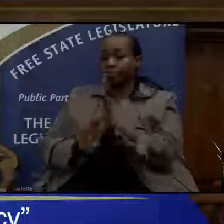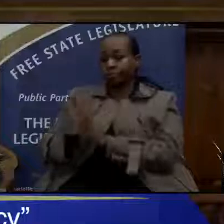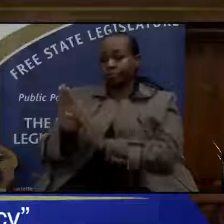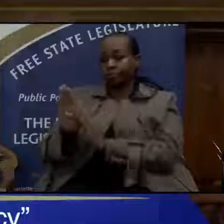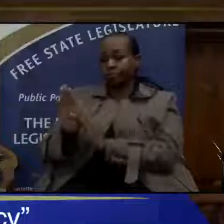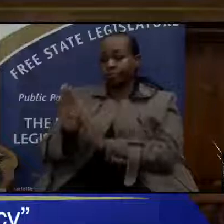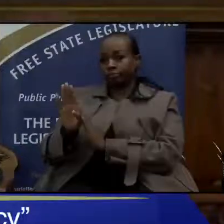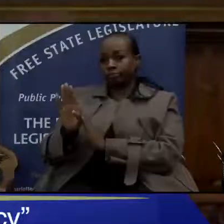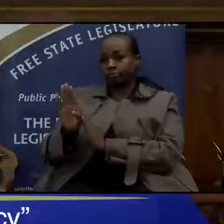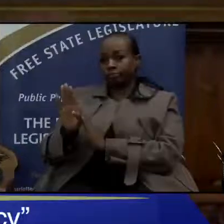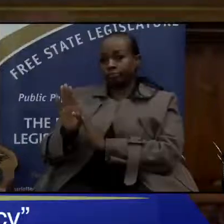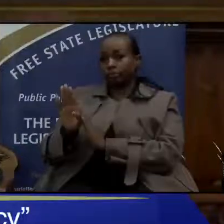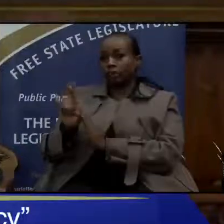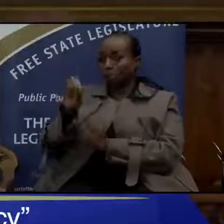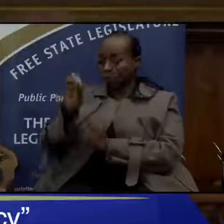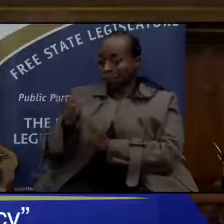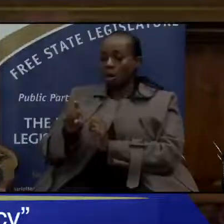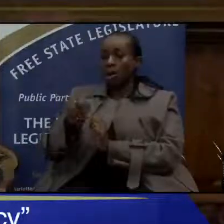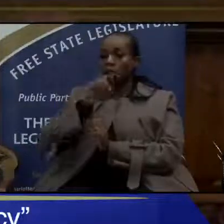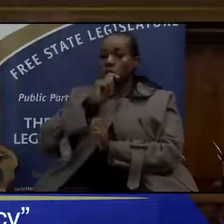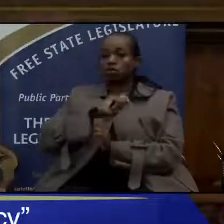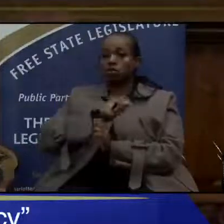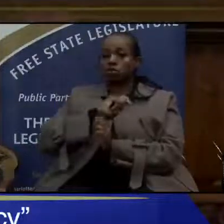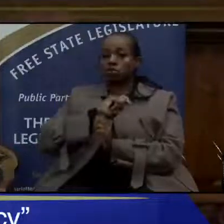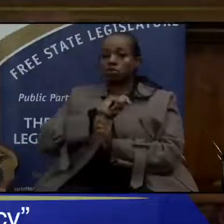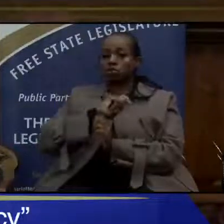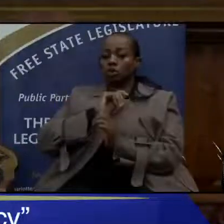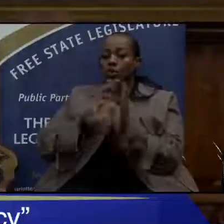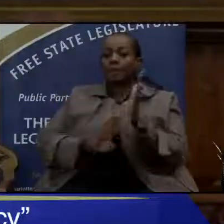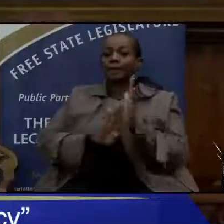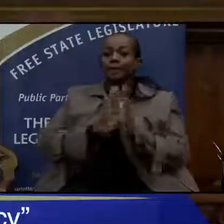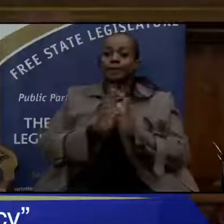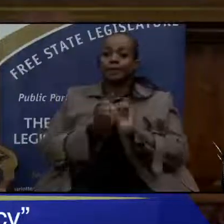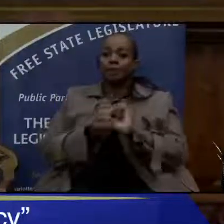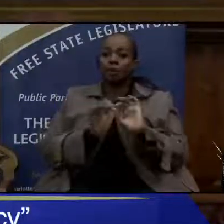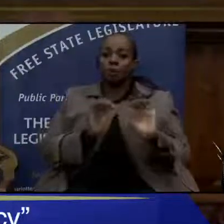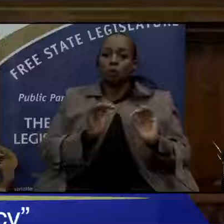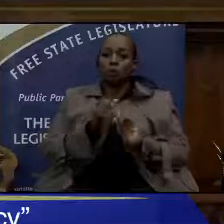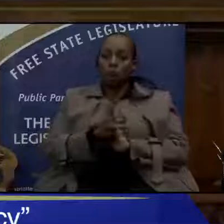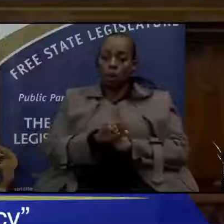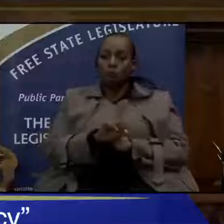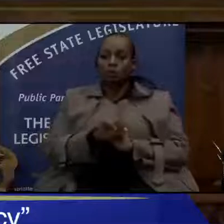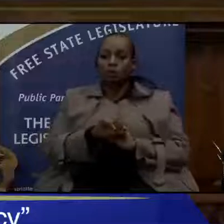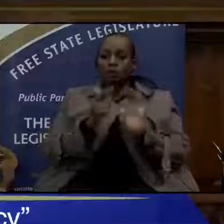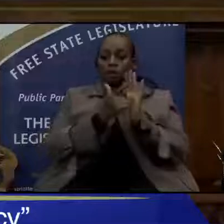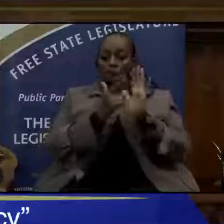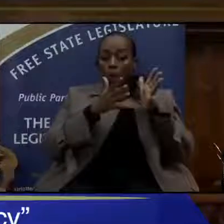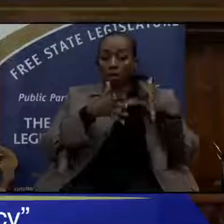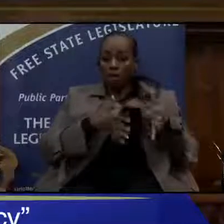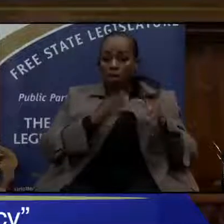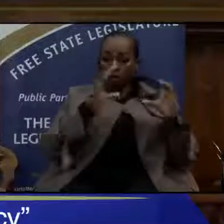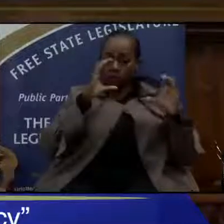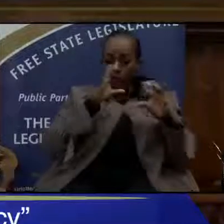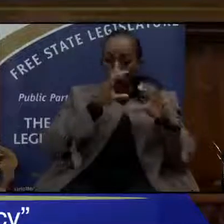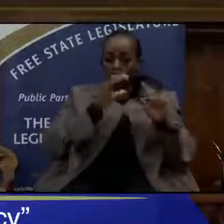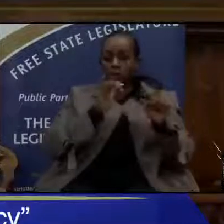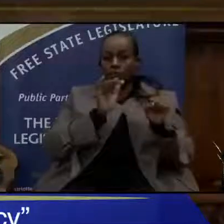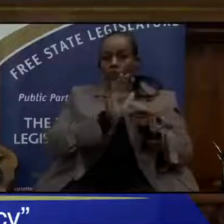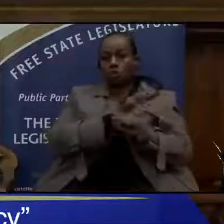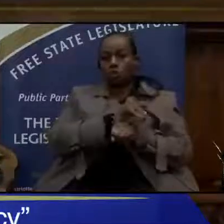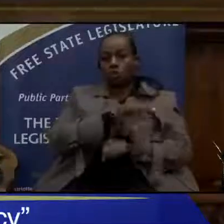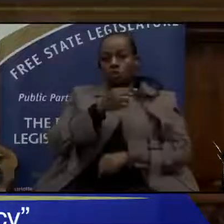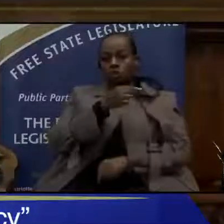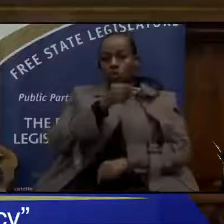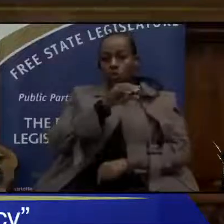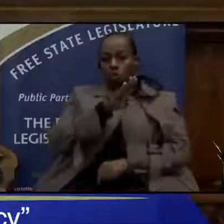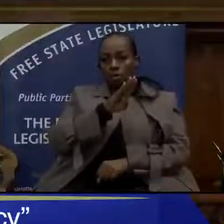tsantsweng re increase hore re be na le special batho di lawyers tse shebaneng le bona fela. We